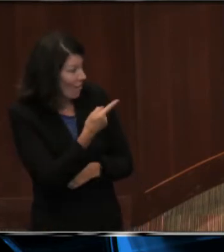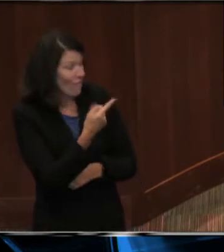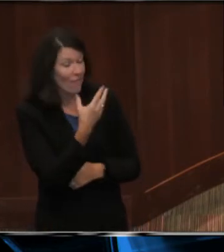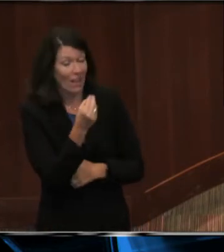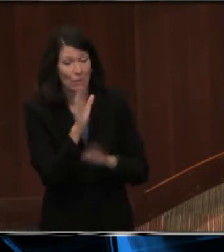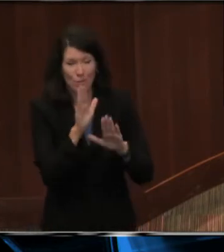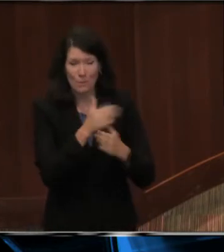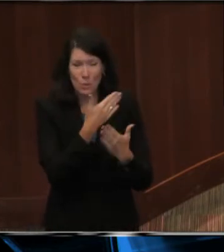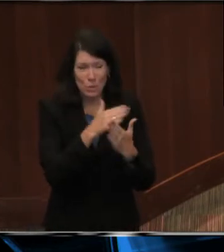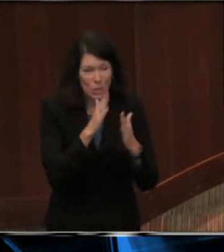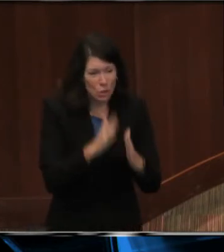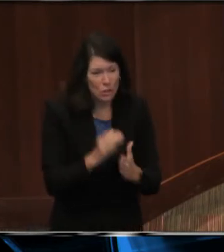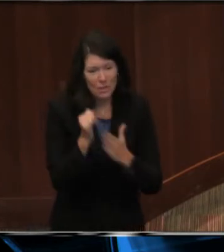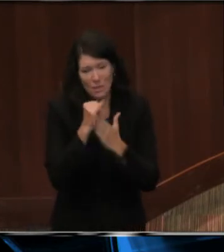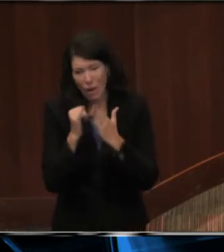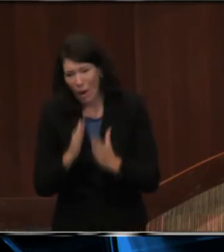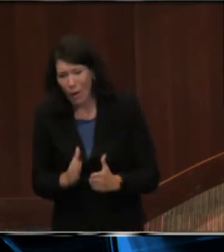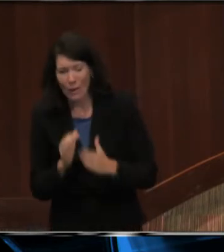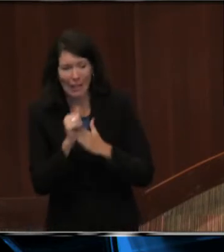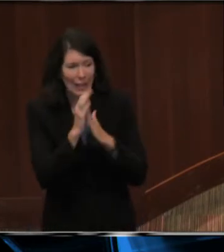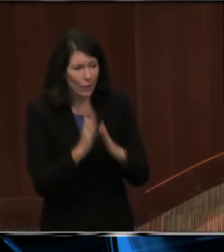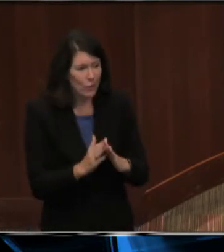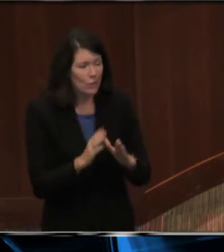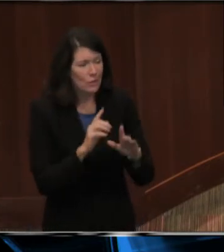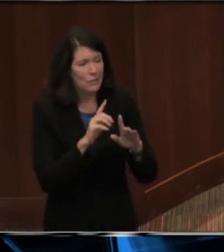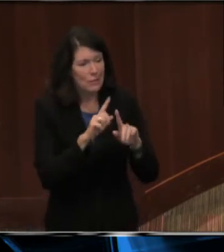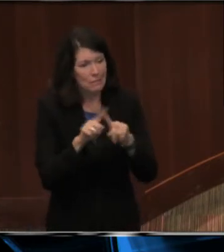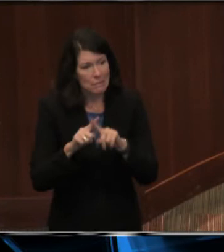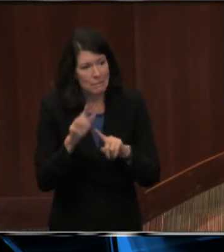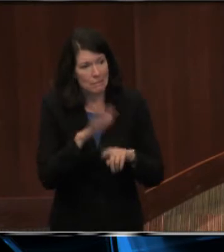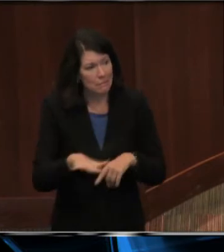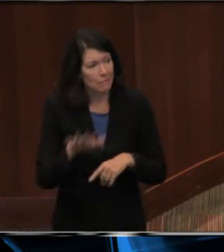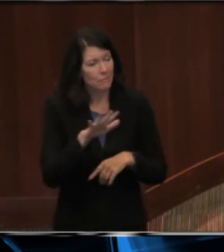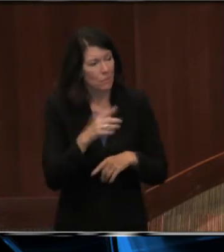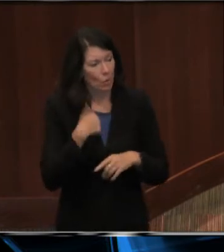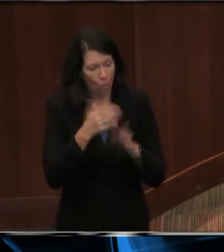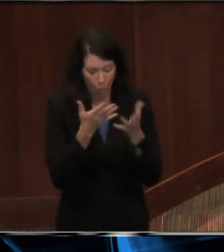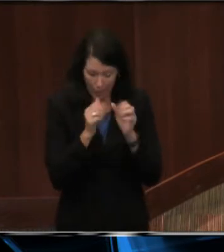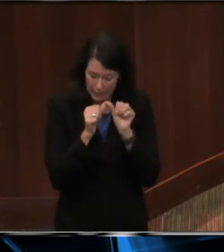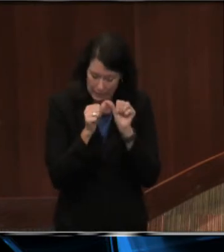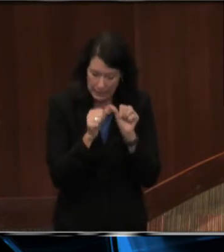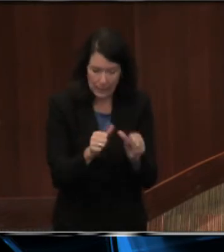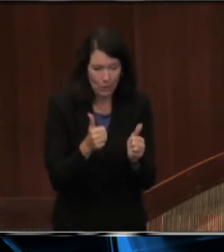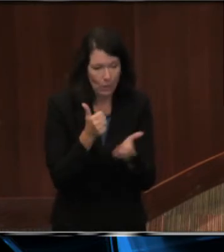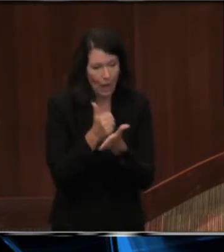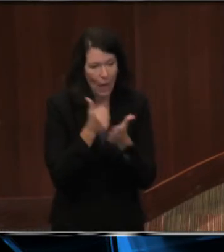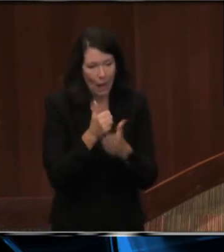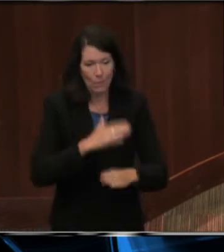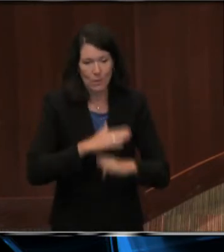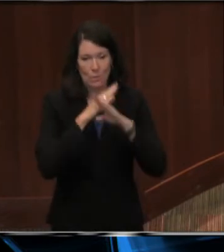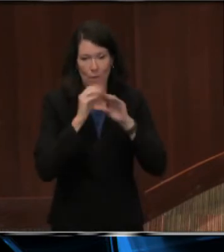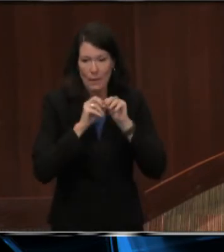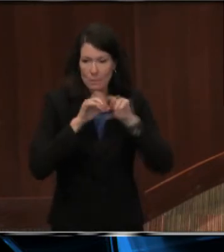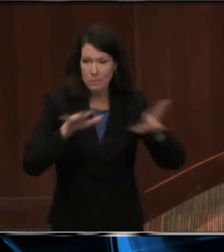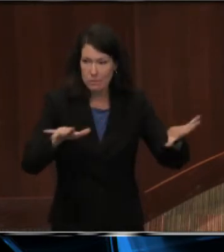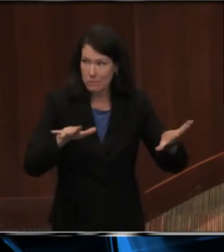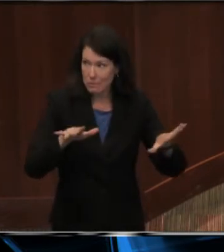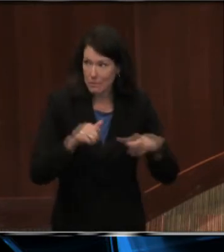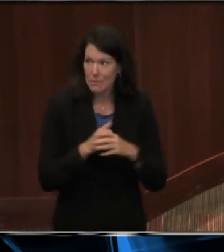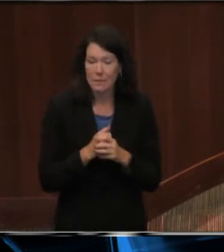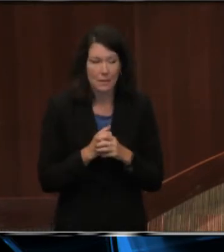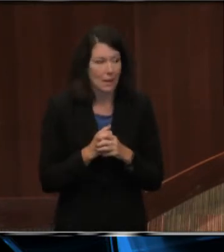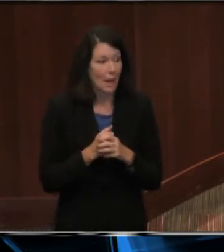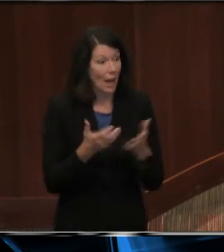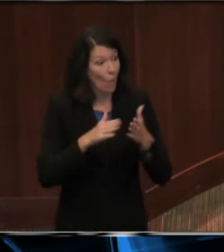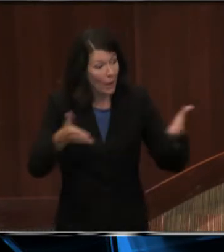musicians and music and art leaders in the community, we just want to continue doing what we can to prevent the spread of COVID. And next up, I'd like